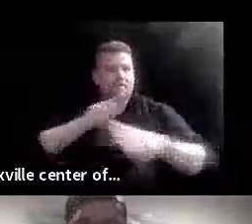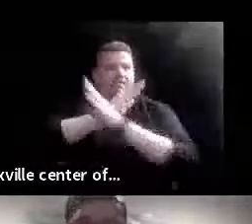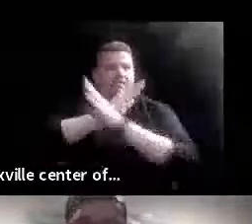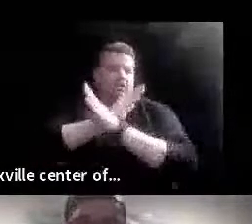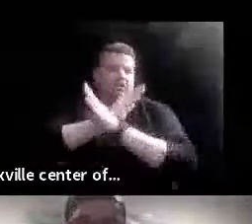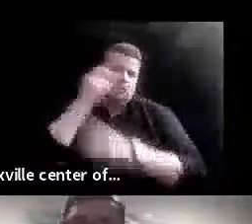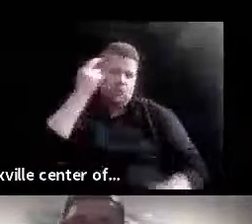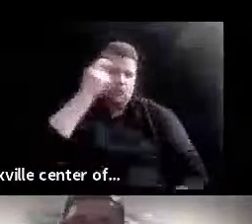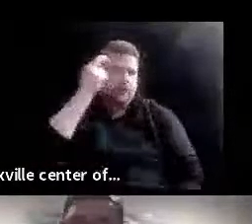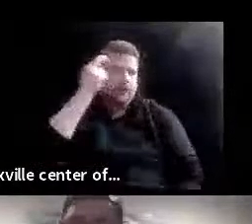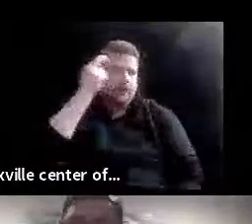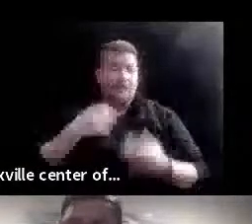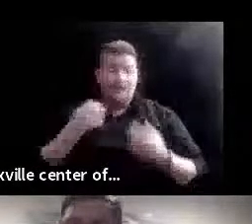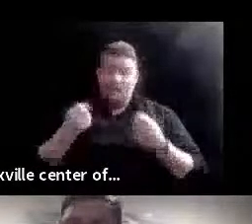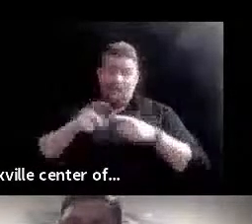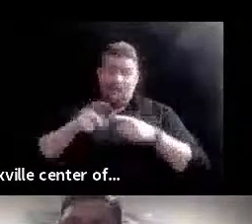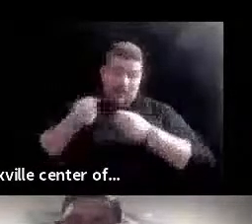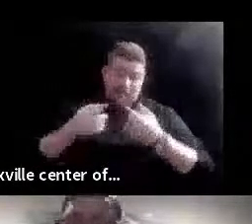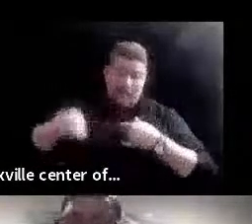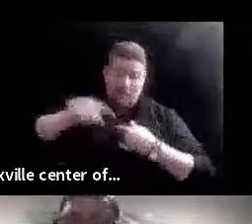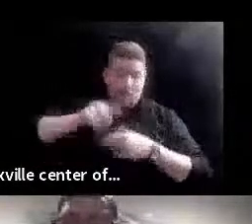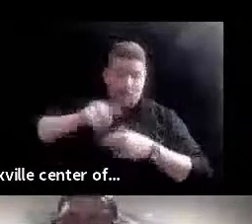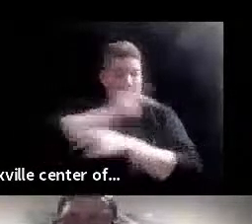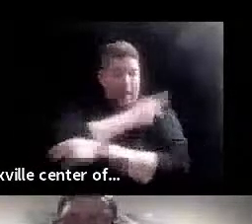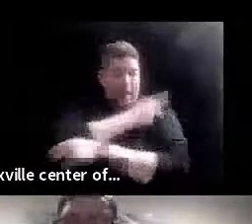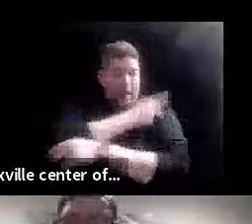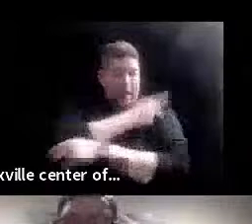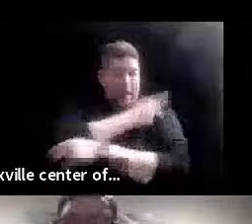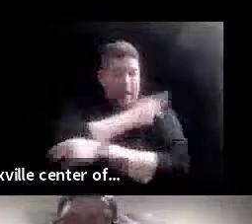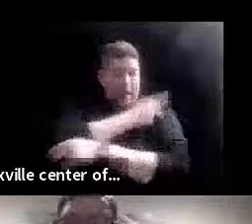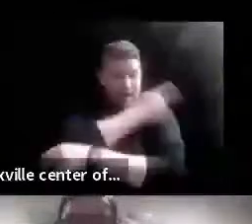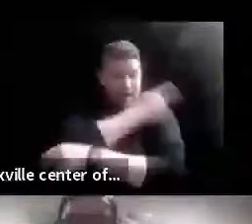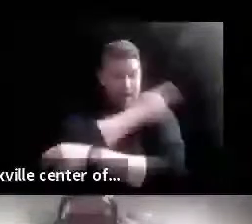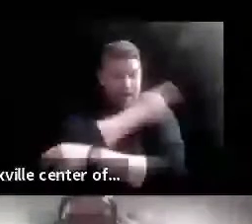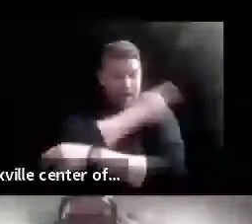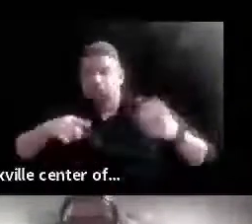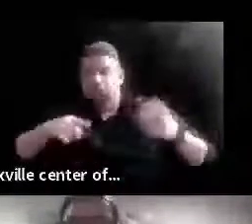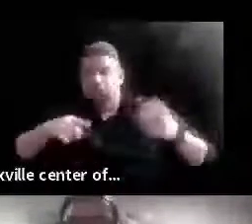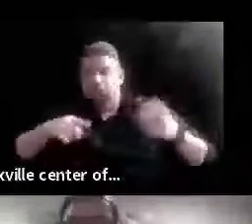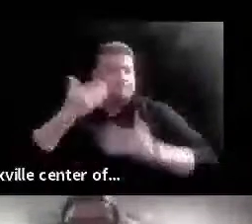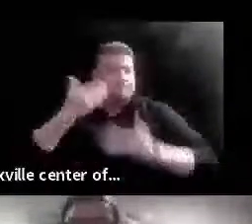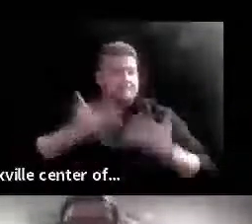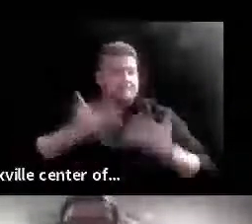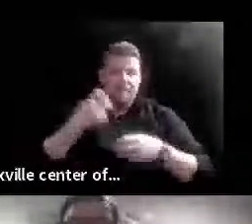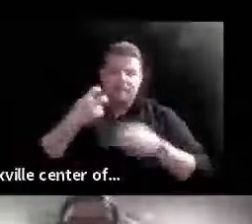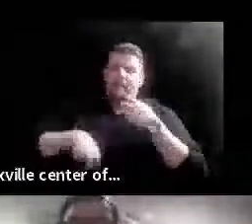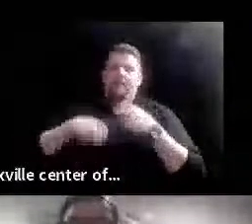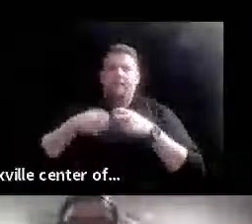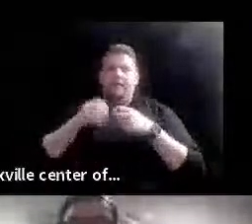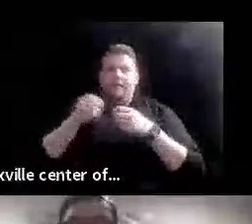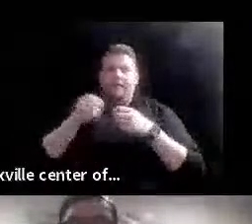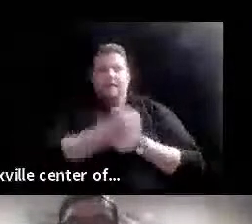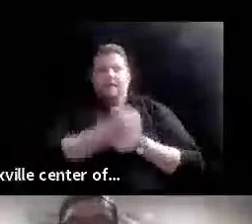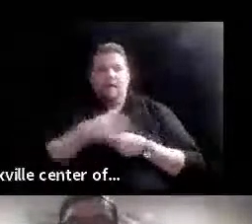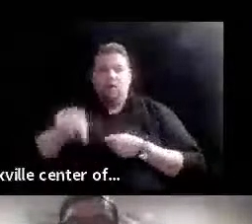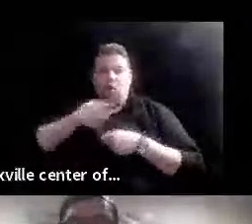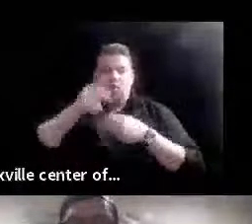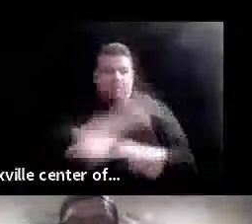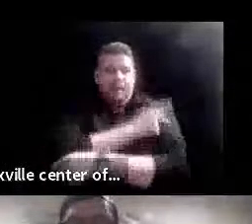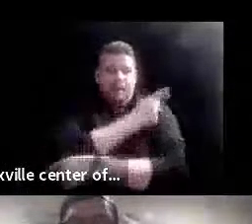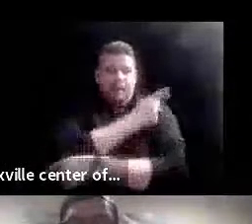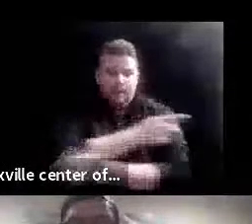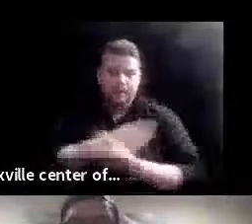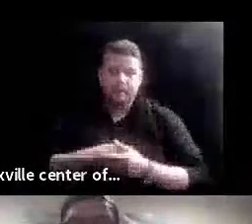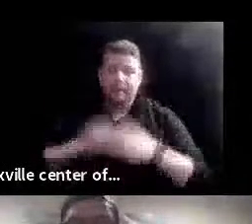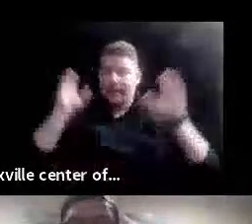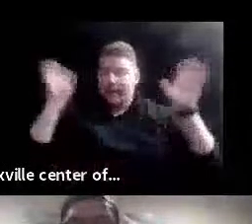so depending on how many of those patients there are, we may be having difficulty placing those particular patients. How long